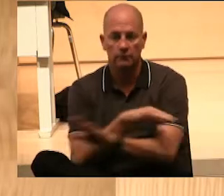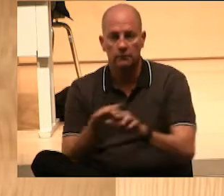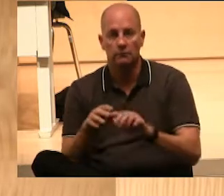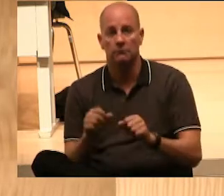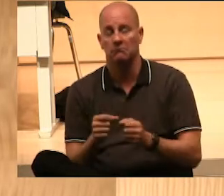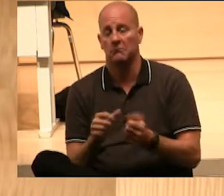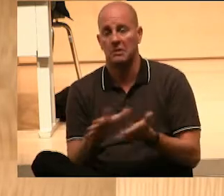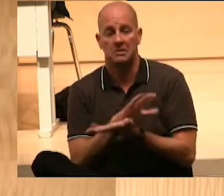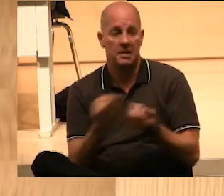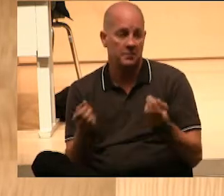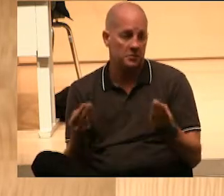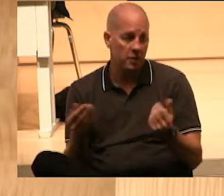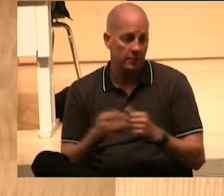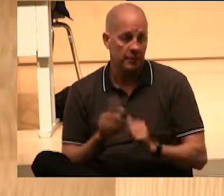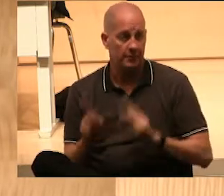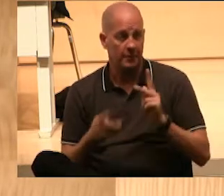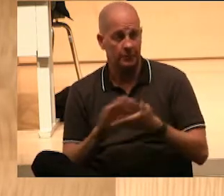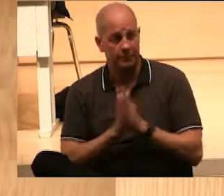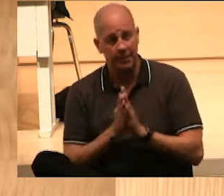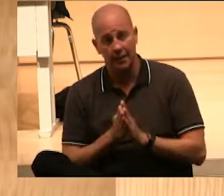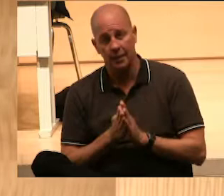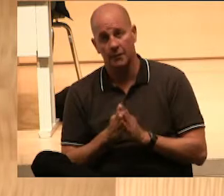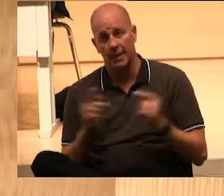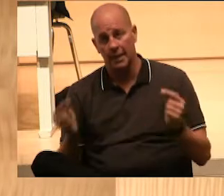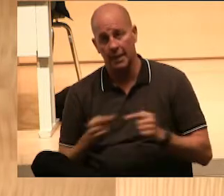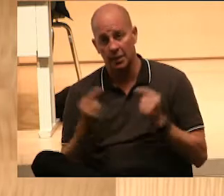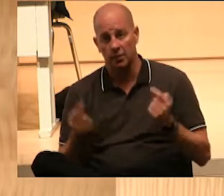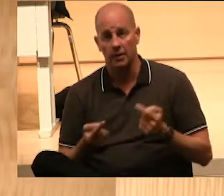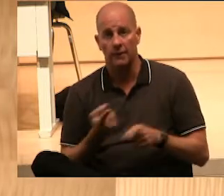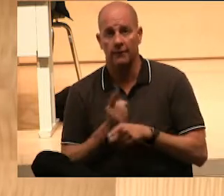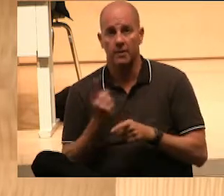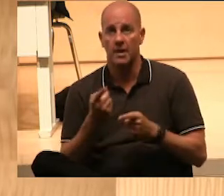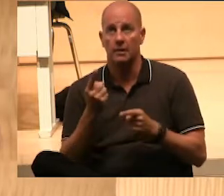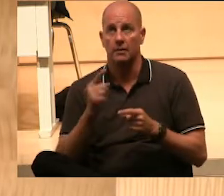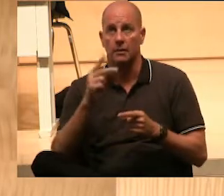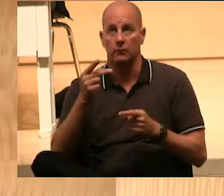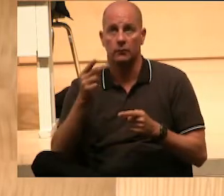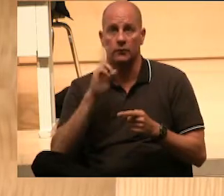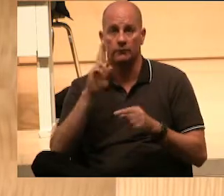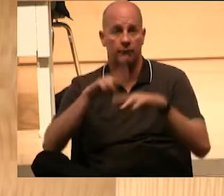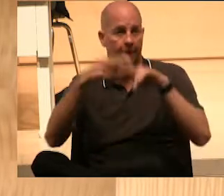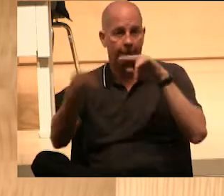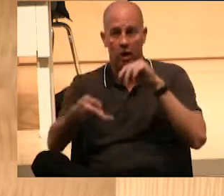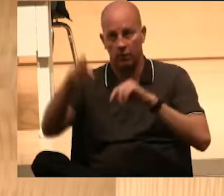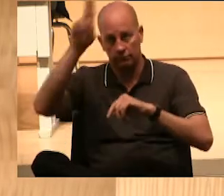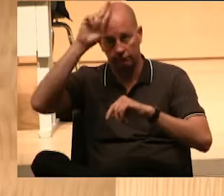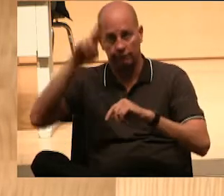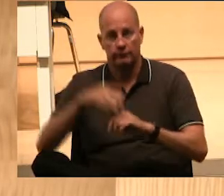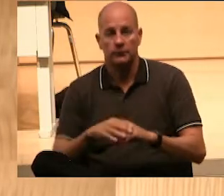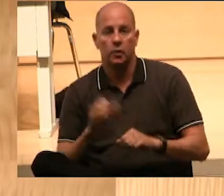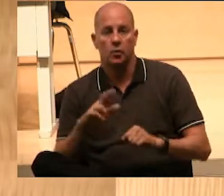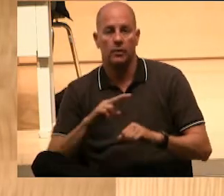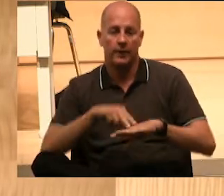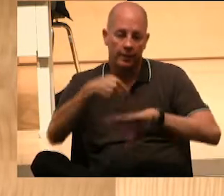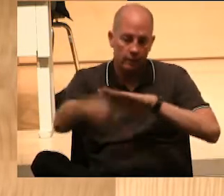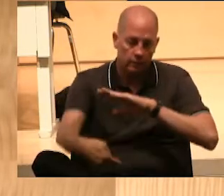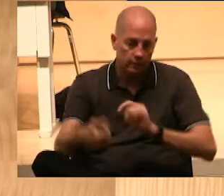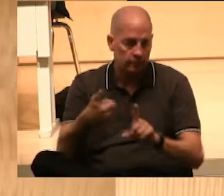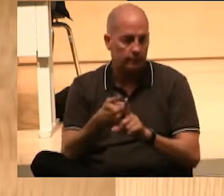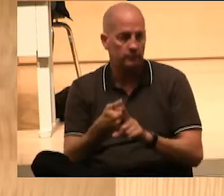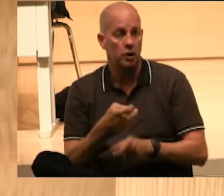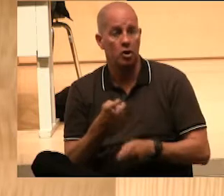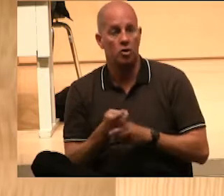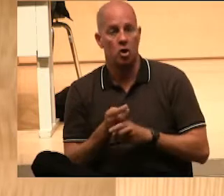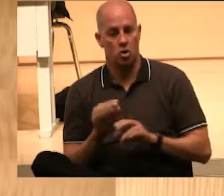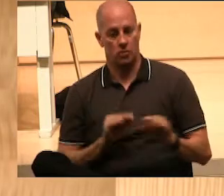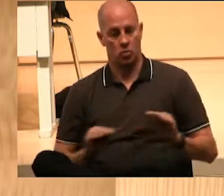damage. People can sustain injuries from shifting or falling items or collapse of their big piles. It's difficult to move around,